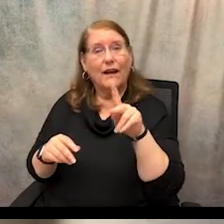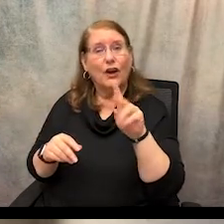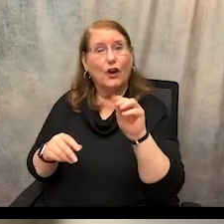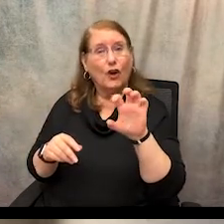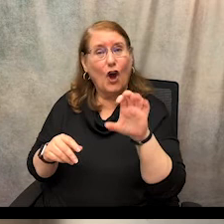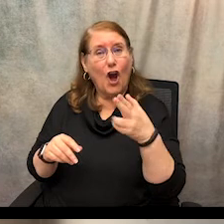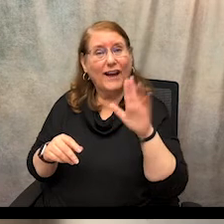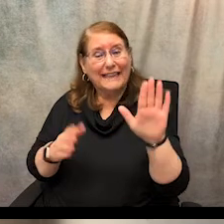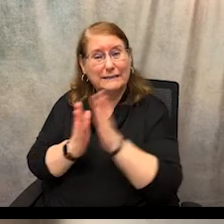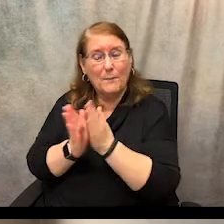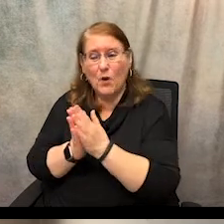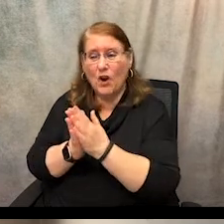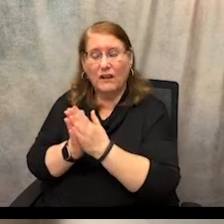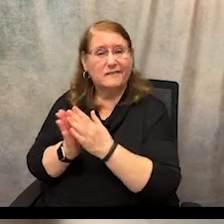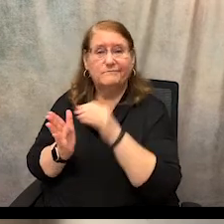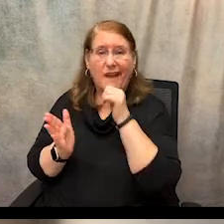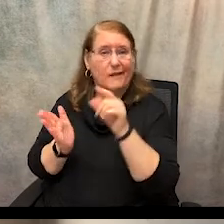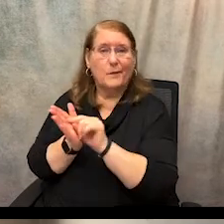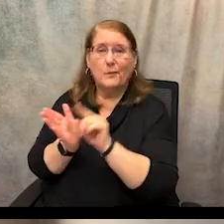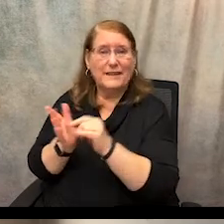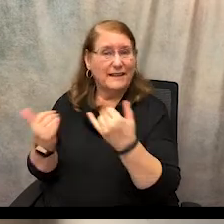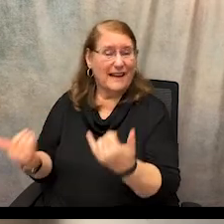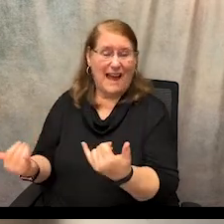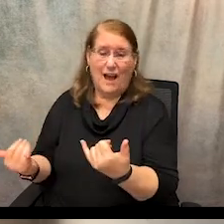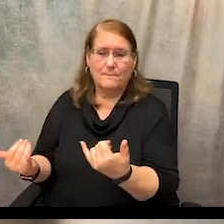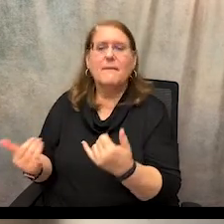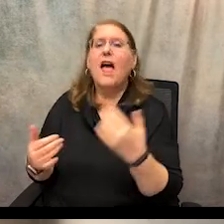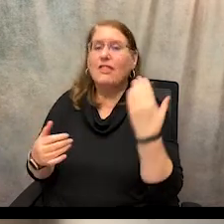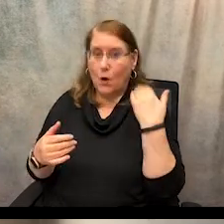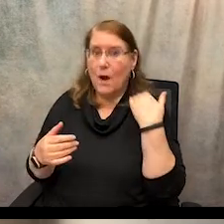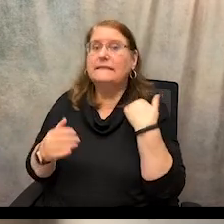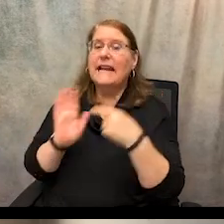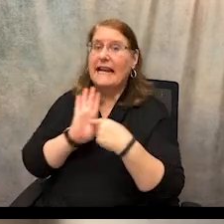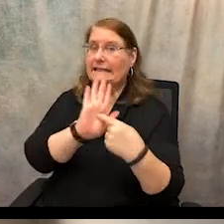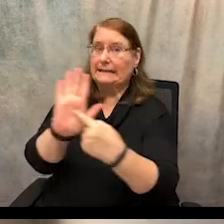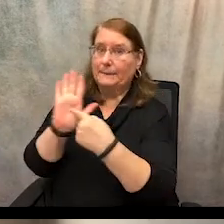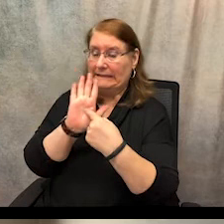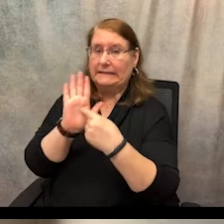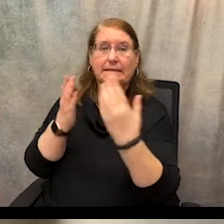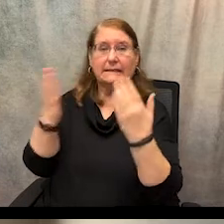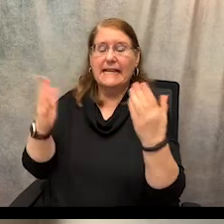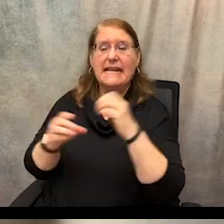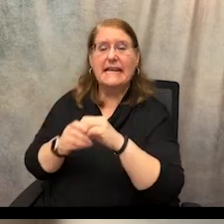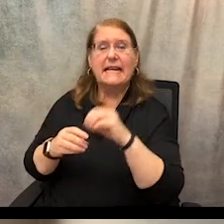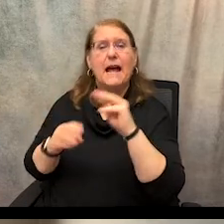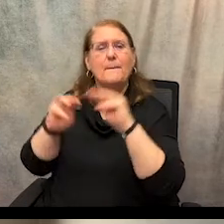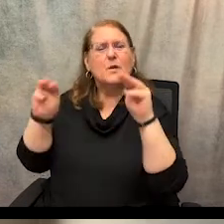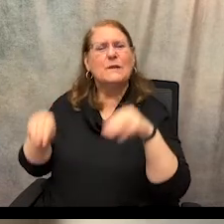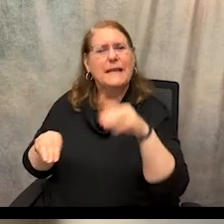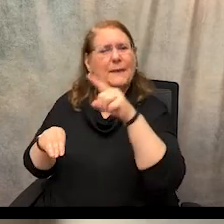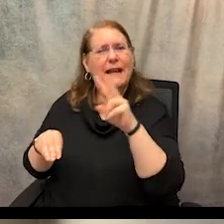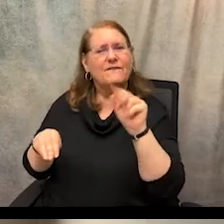there was an exhibition at a museum in Vancouver about the camps.